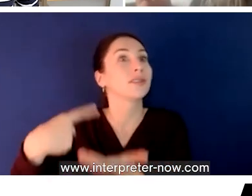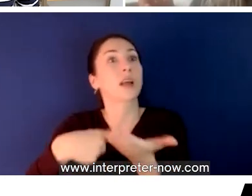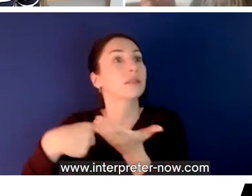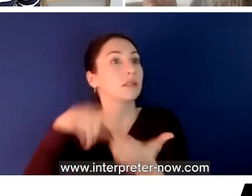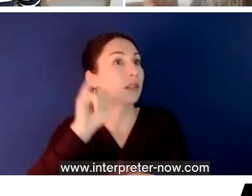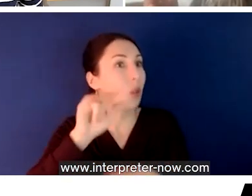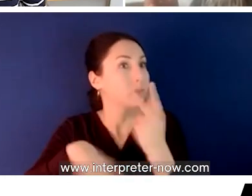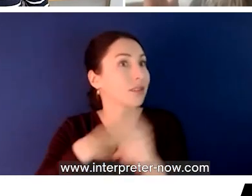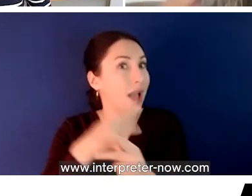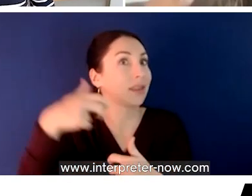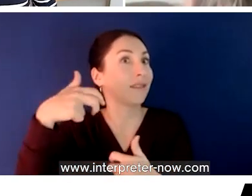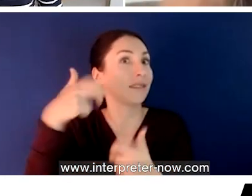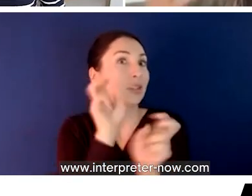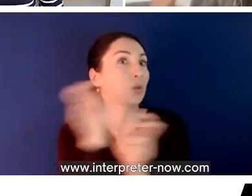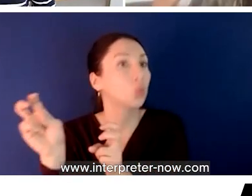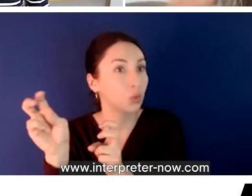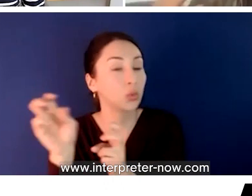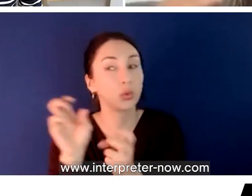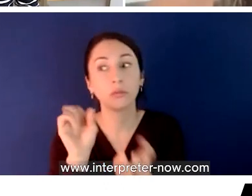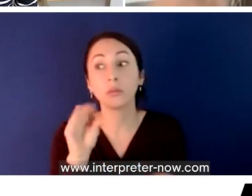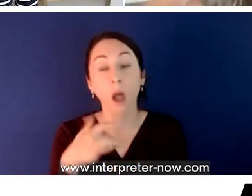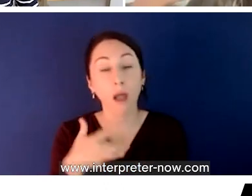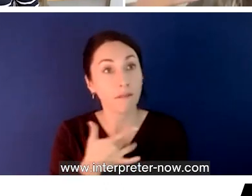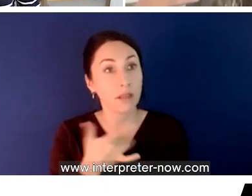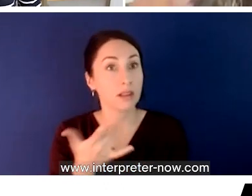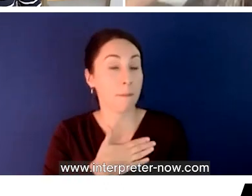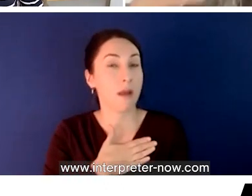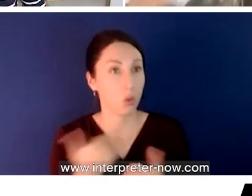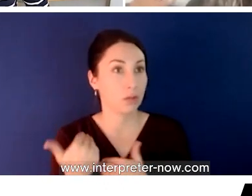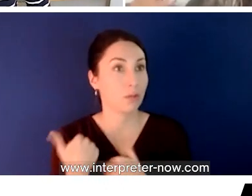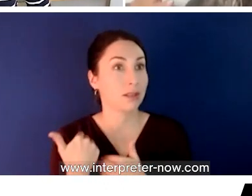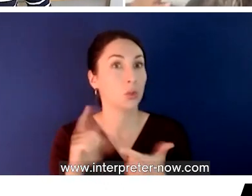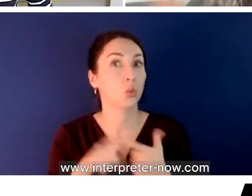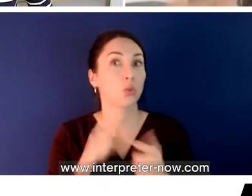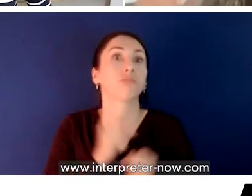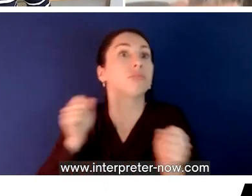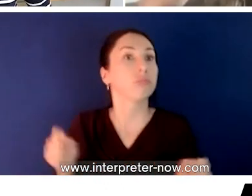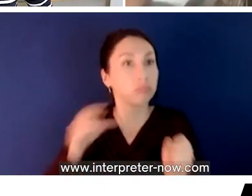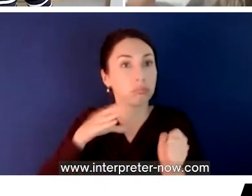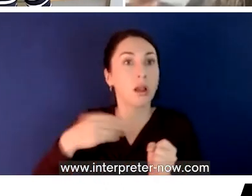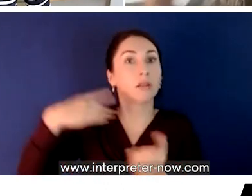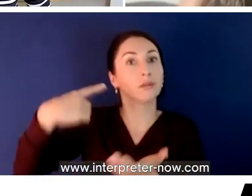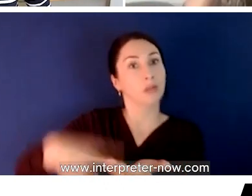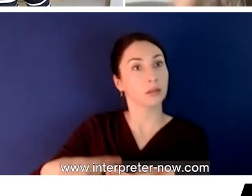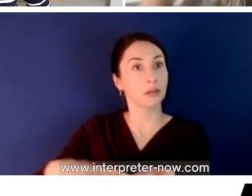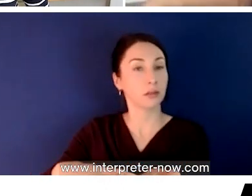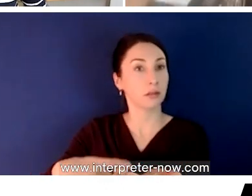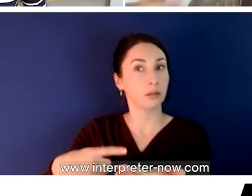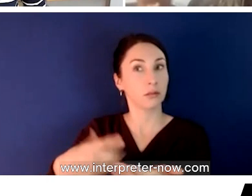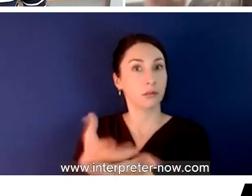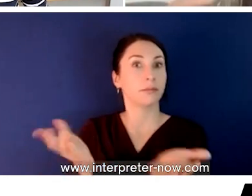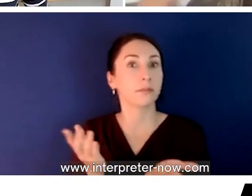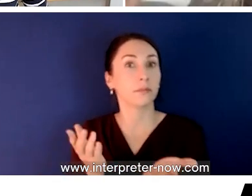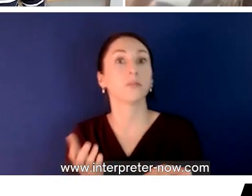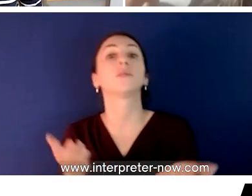talking about these issues more. And so I feel like it is my responsibility to put myself out there and to actually